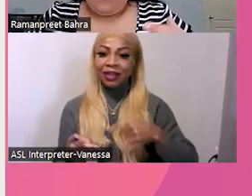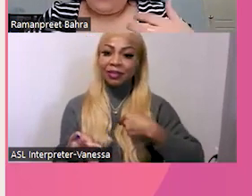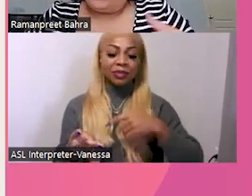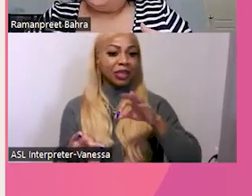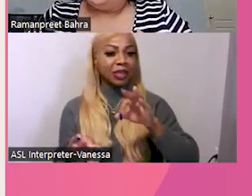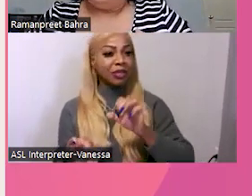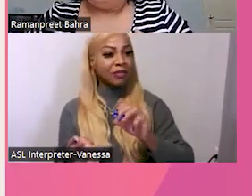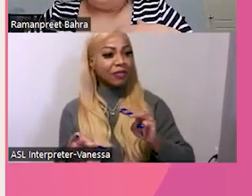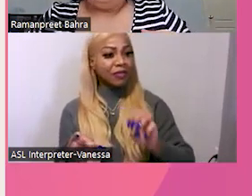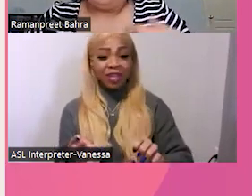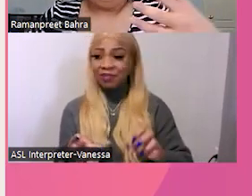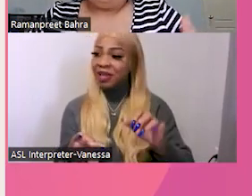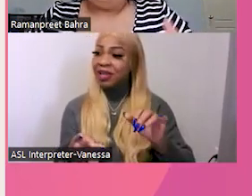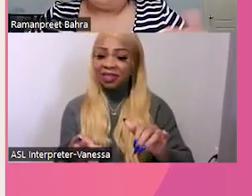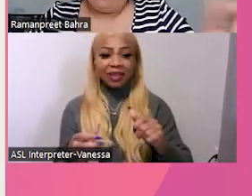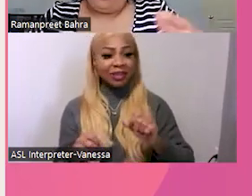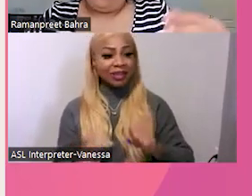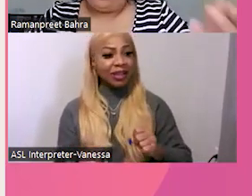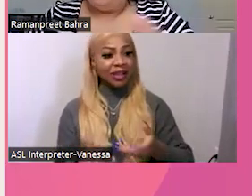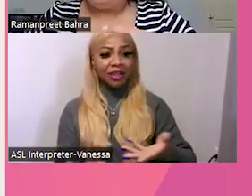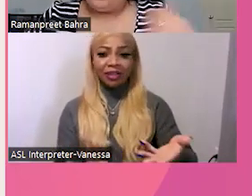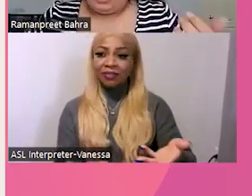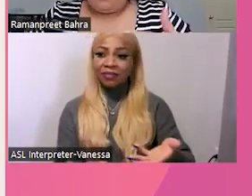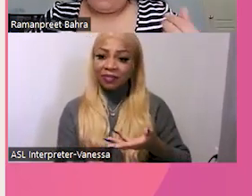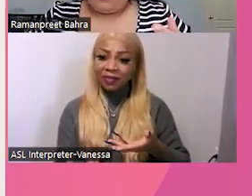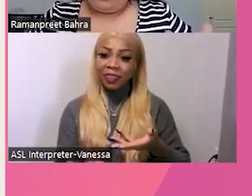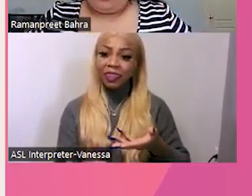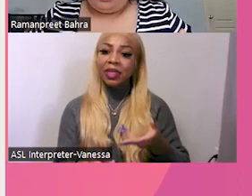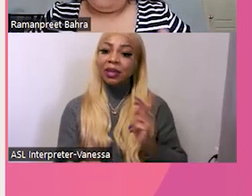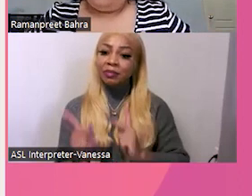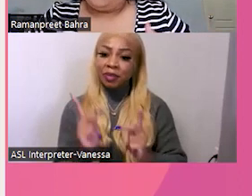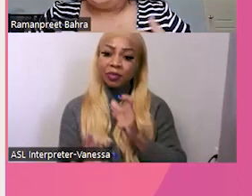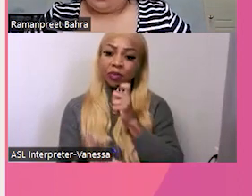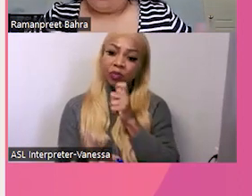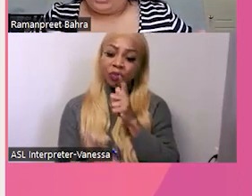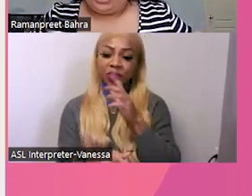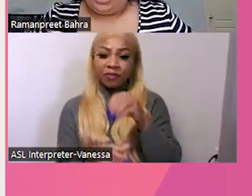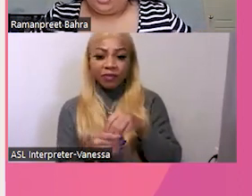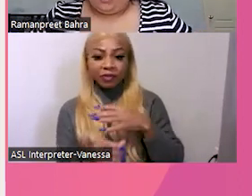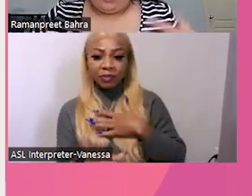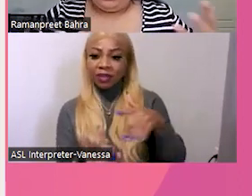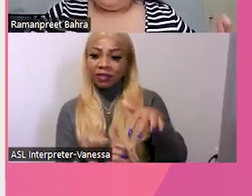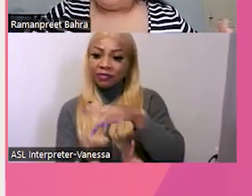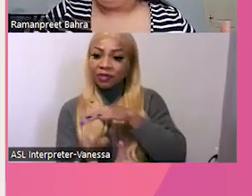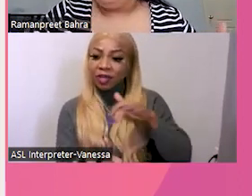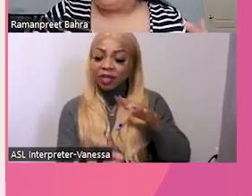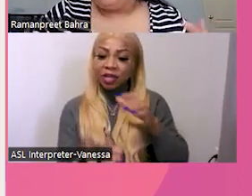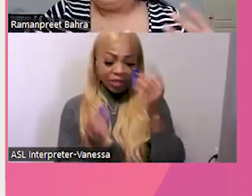way of inviting not only myself, but also those in my social circles to engage critically with